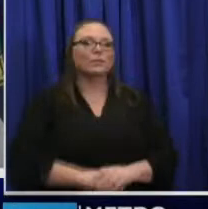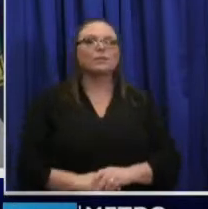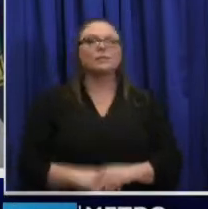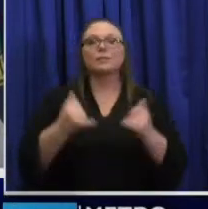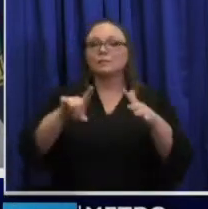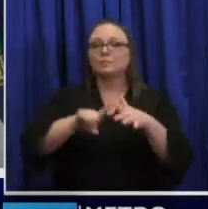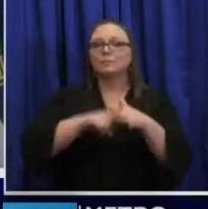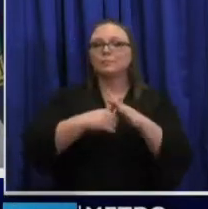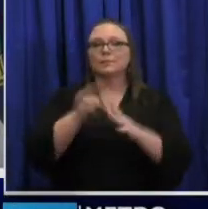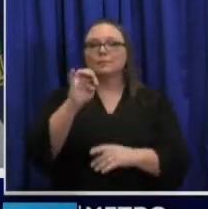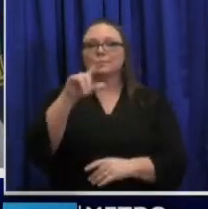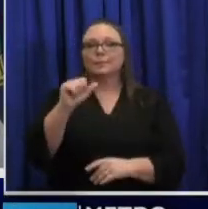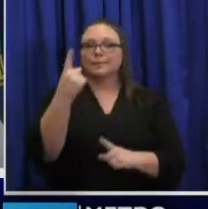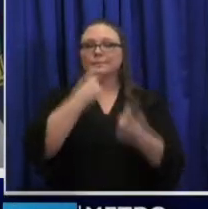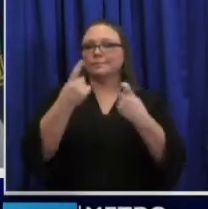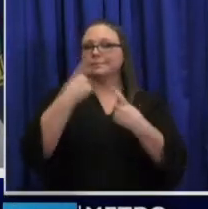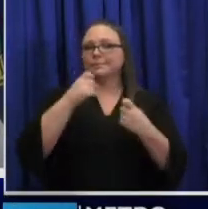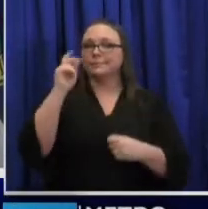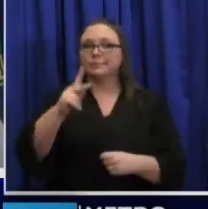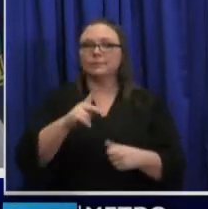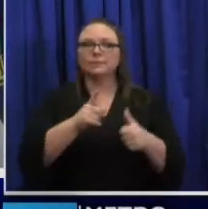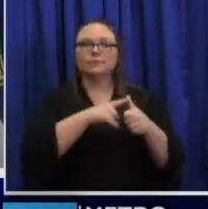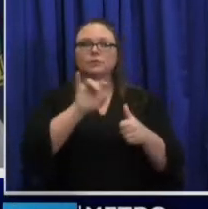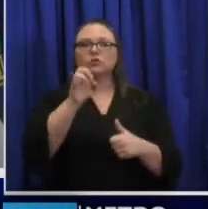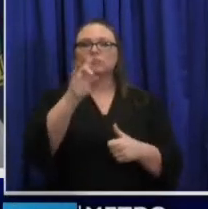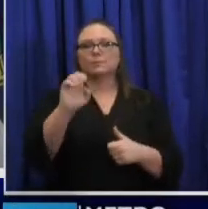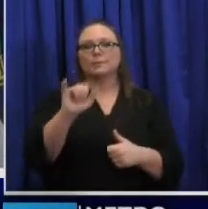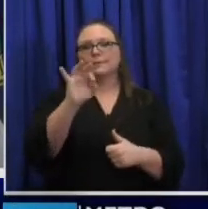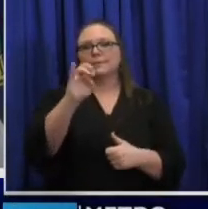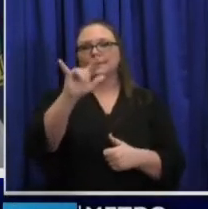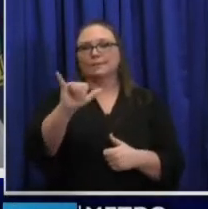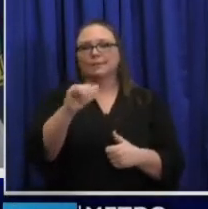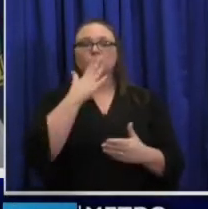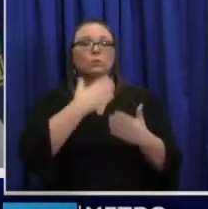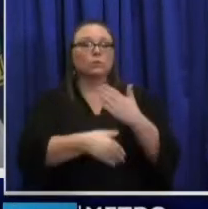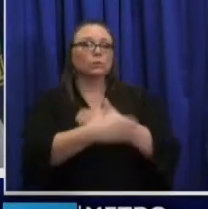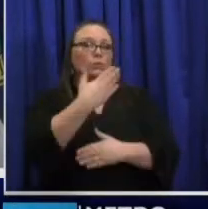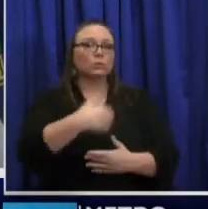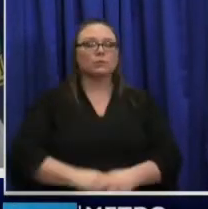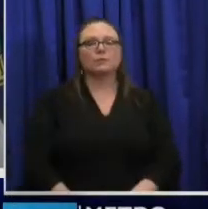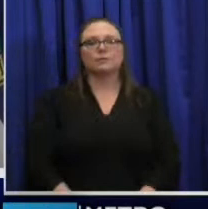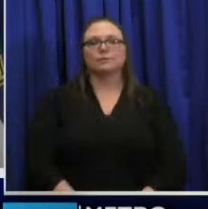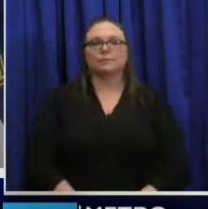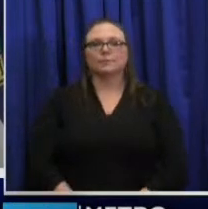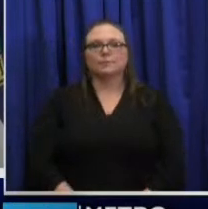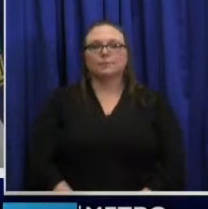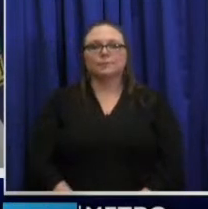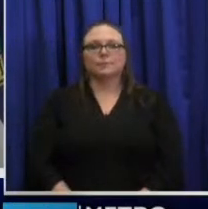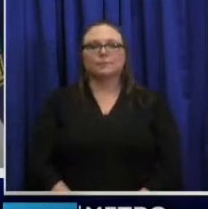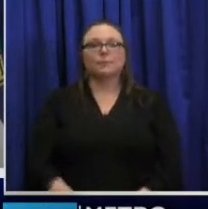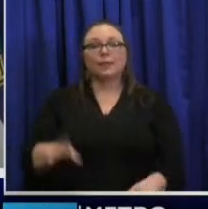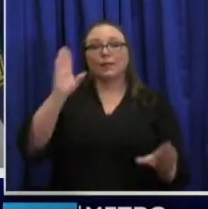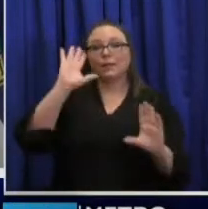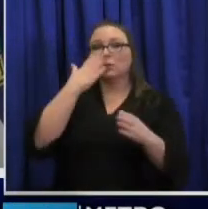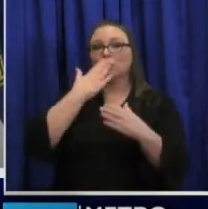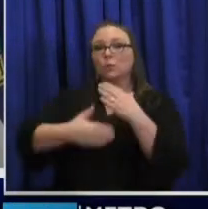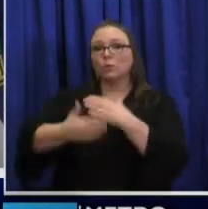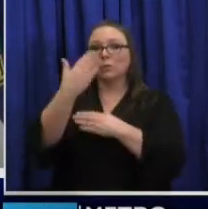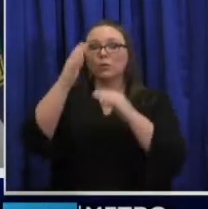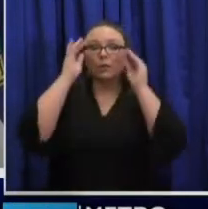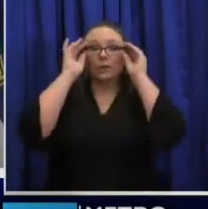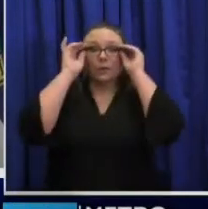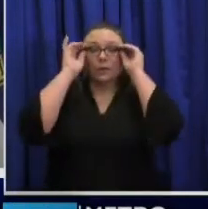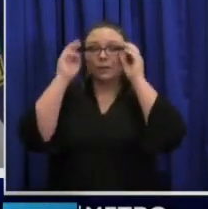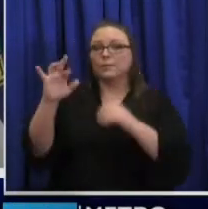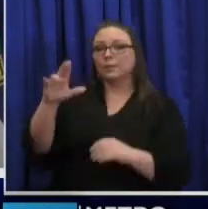We'll begin taking questions now, starting with Jeremy Finley. Good morning, Jeremy. Hey, good morning, everyone. Mayor,